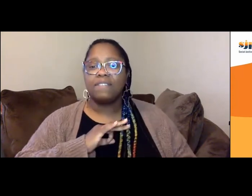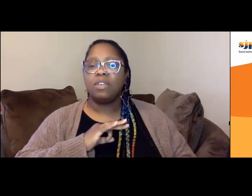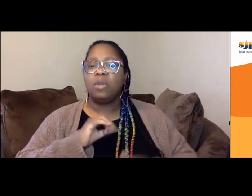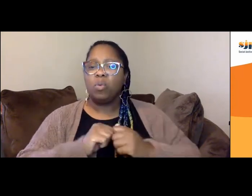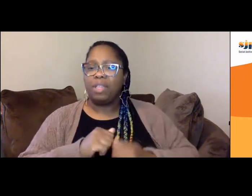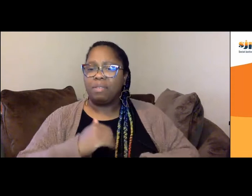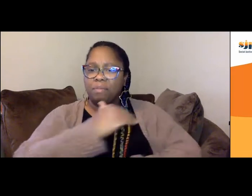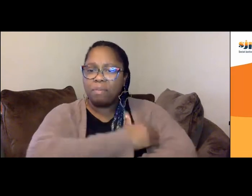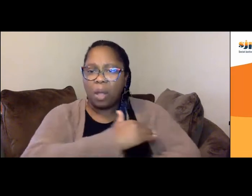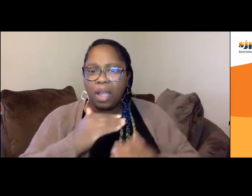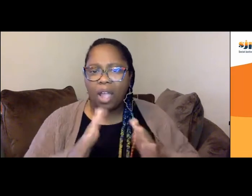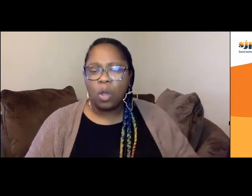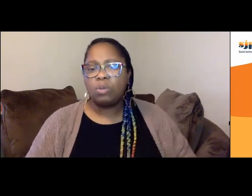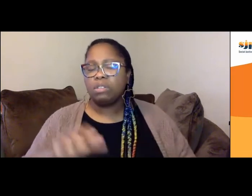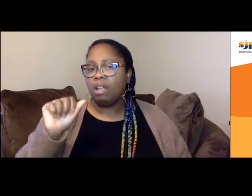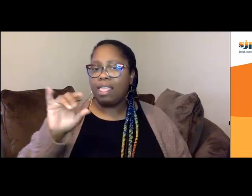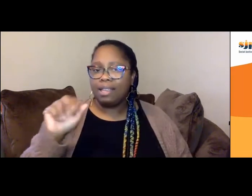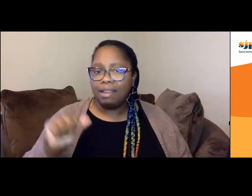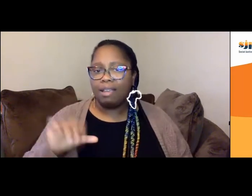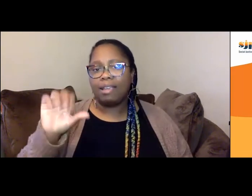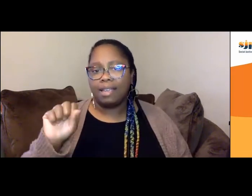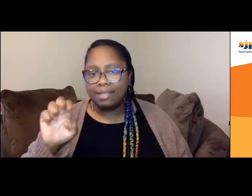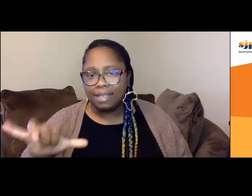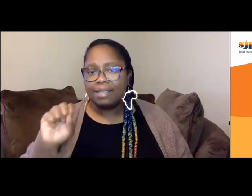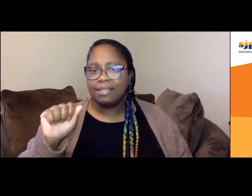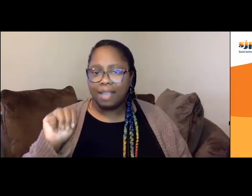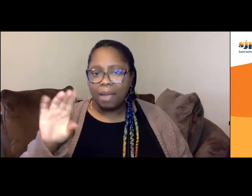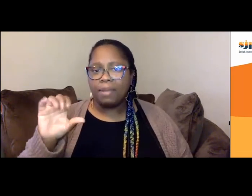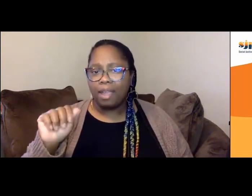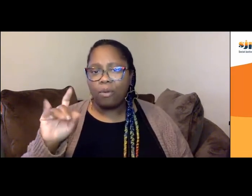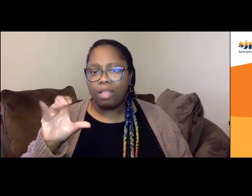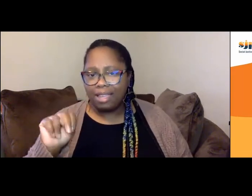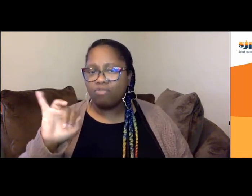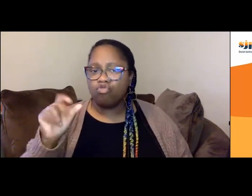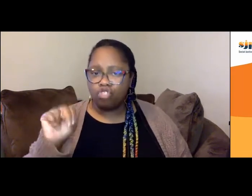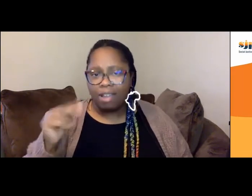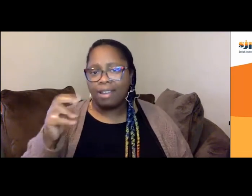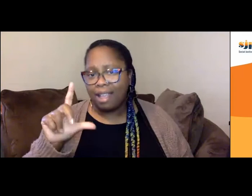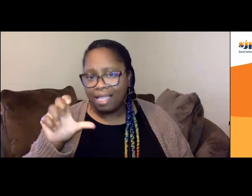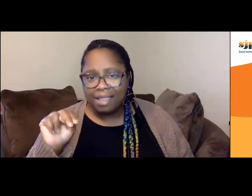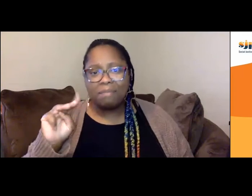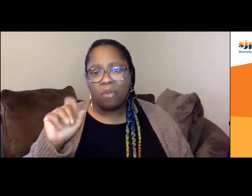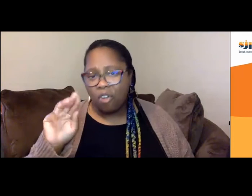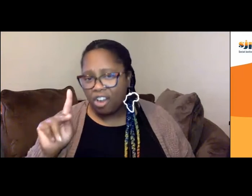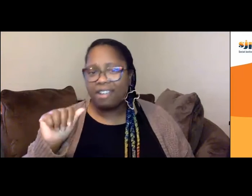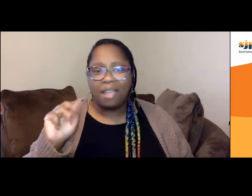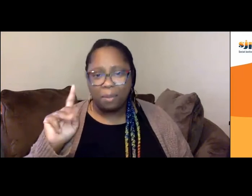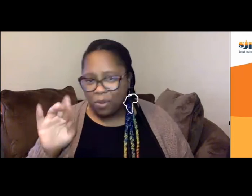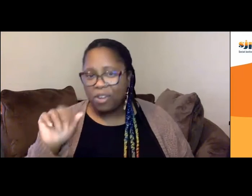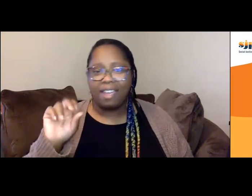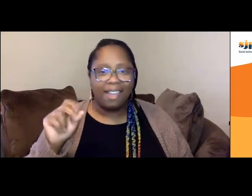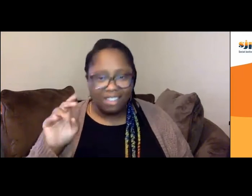also here, Alina, Casey, Sam, Carolyn, John, Helen, Mark, Amber,